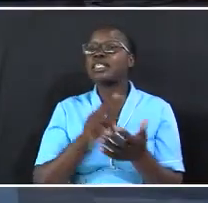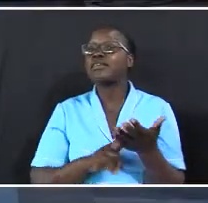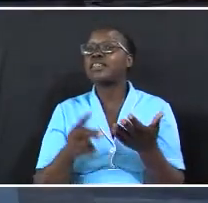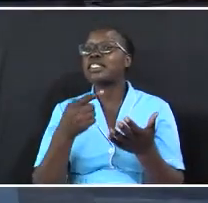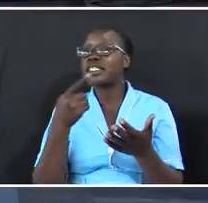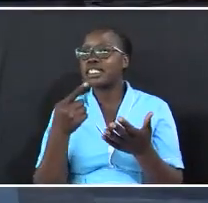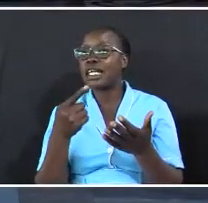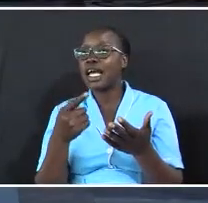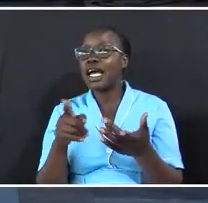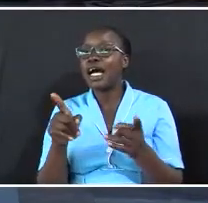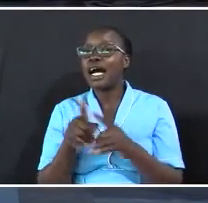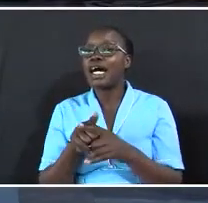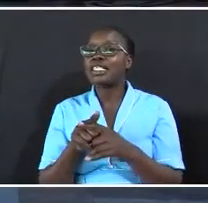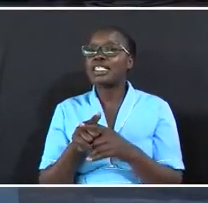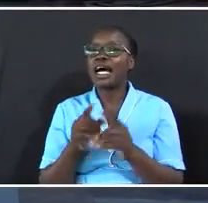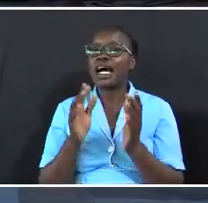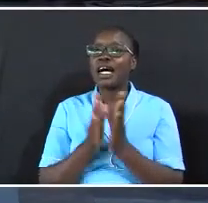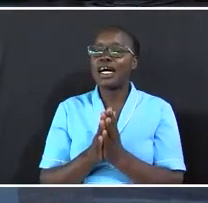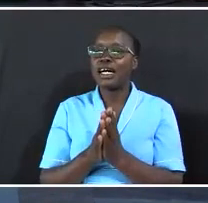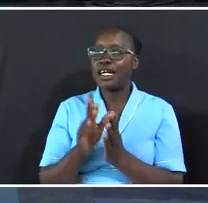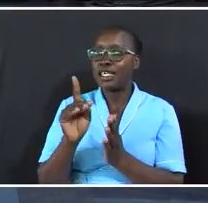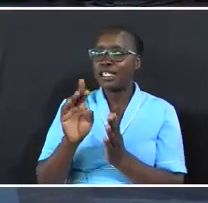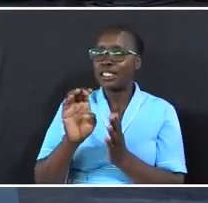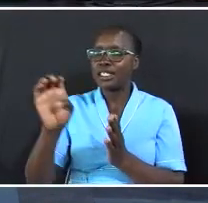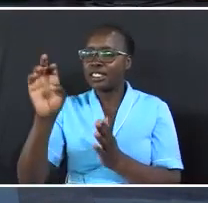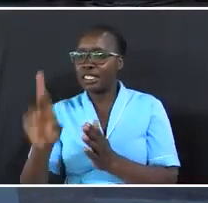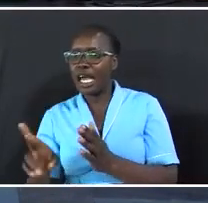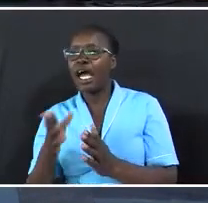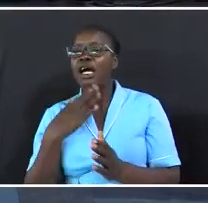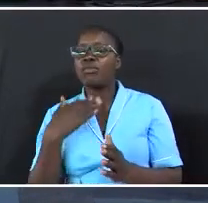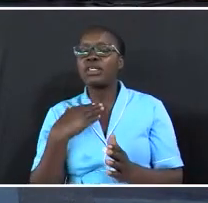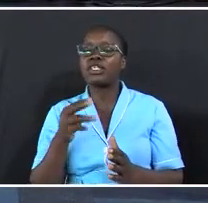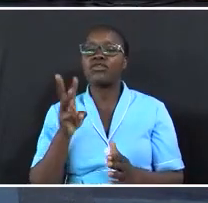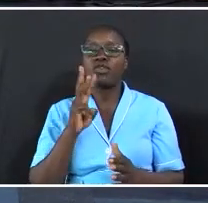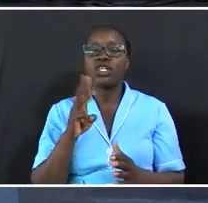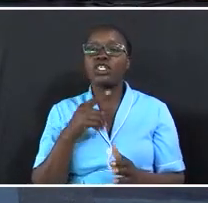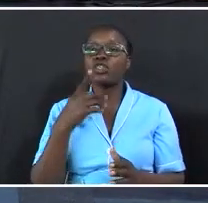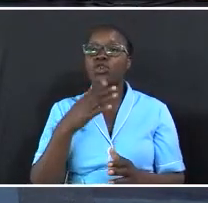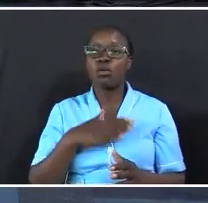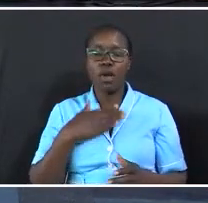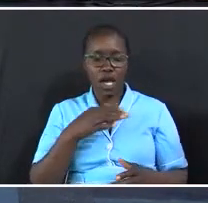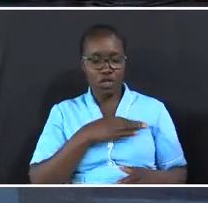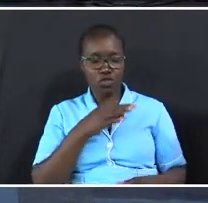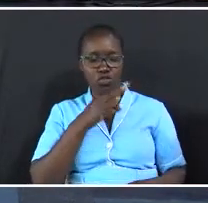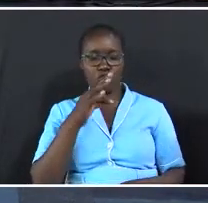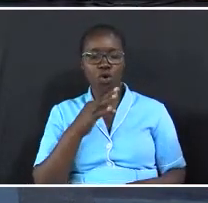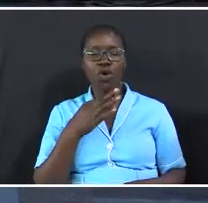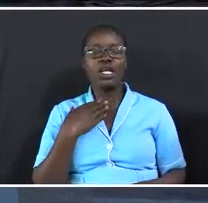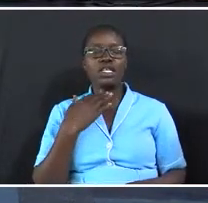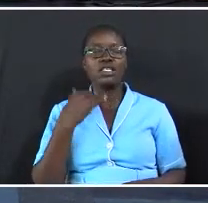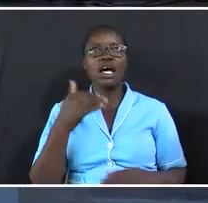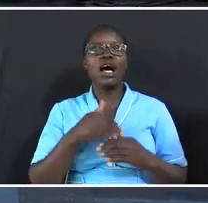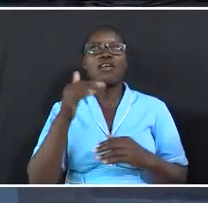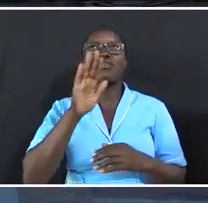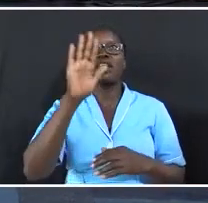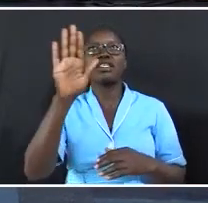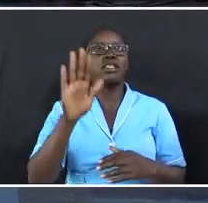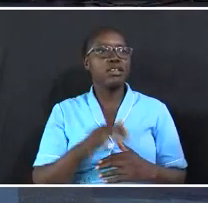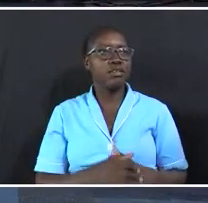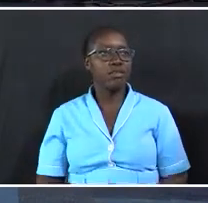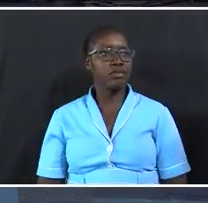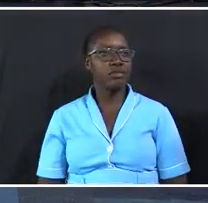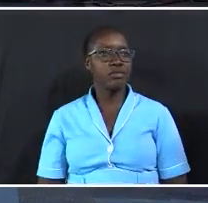says, as the deer panteth for the water, so my soul longeth after thee. I don't know whether you know that